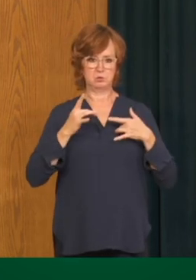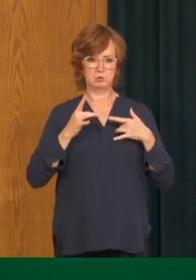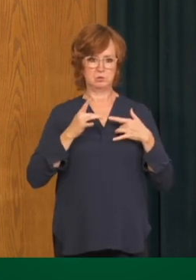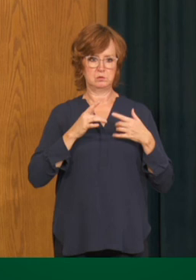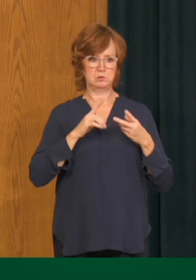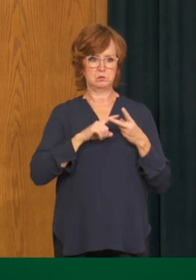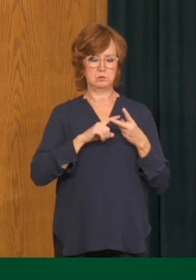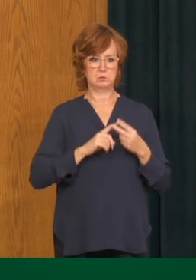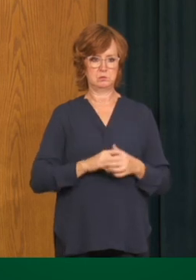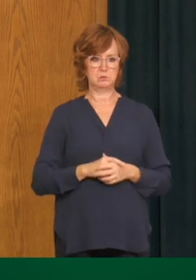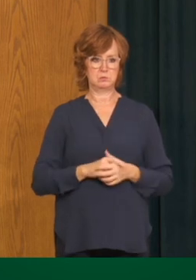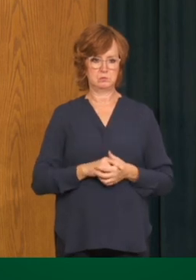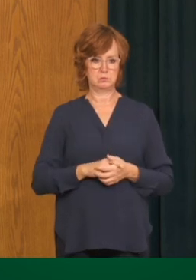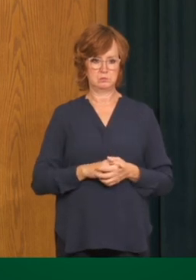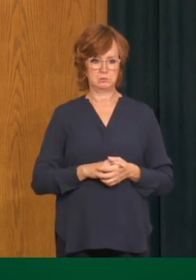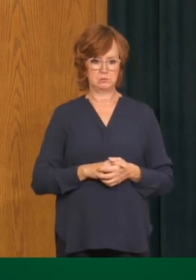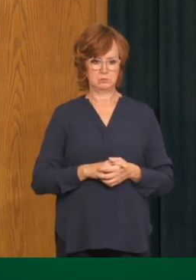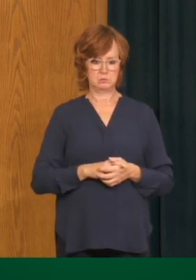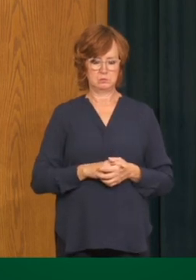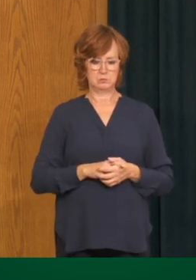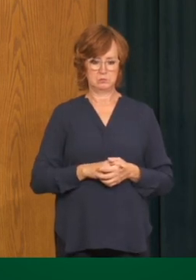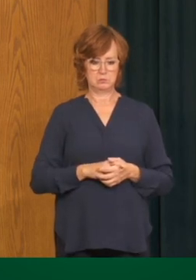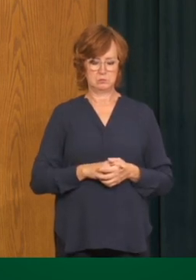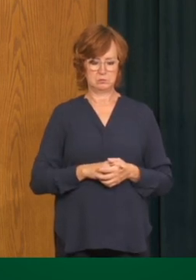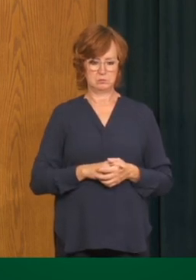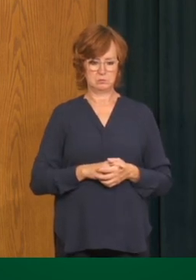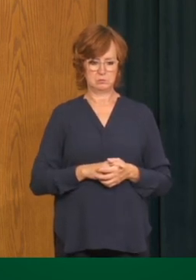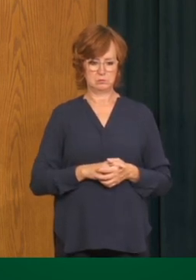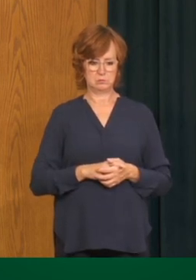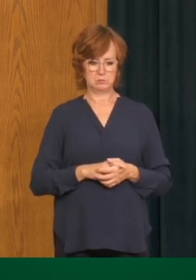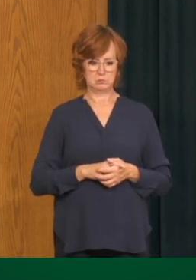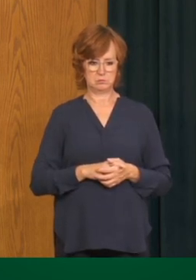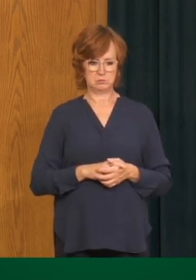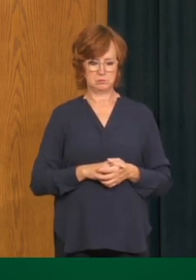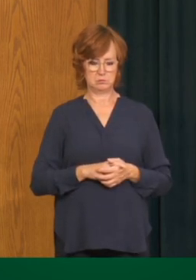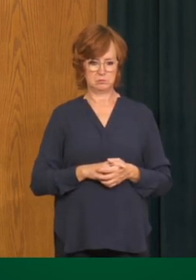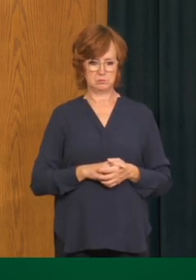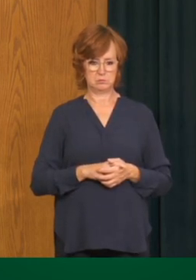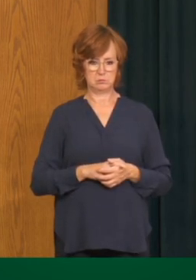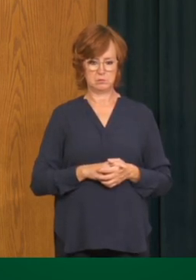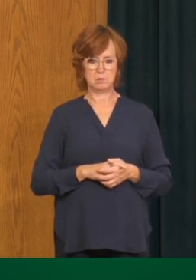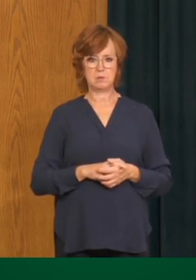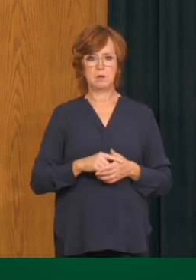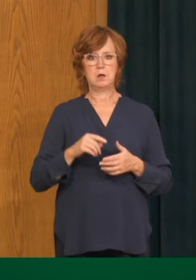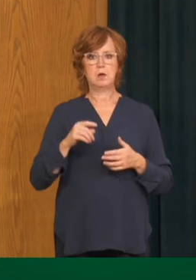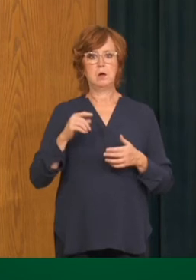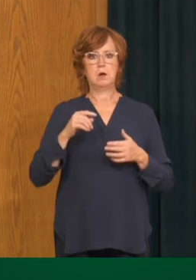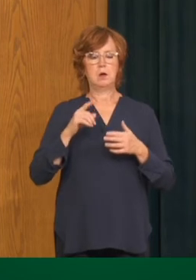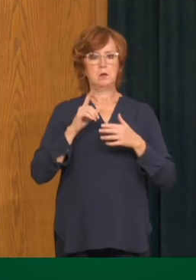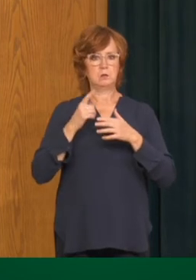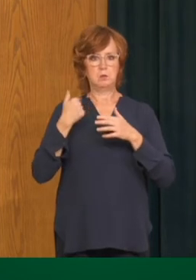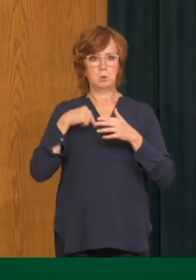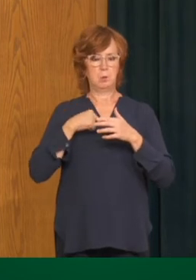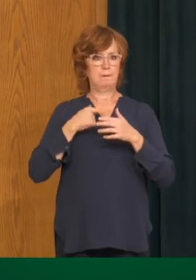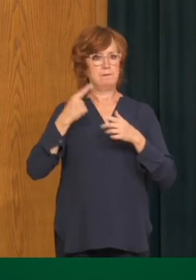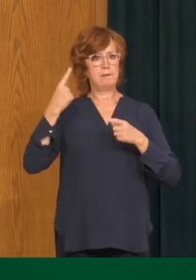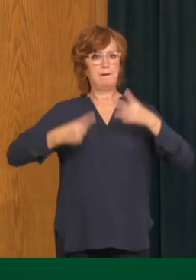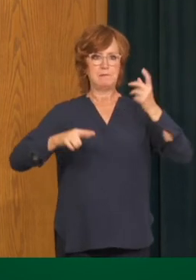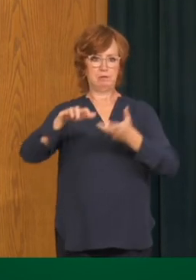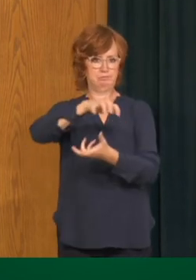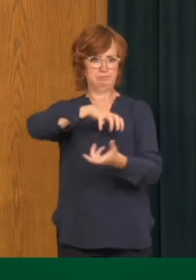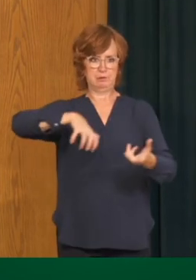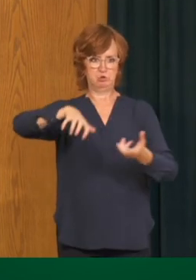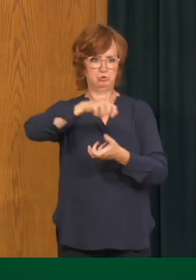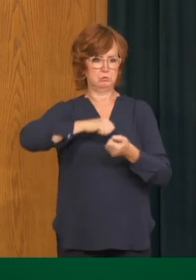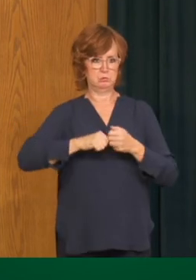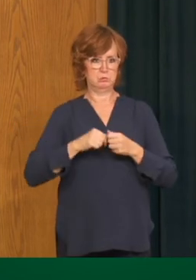were already underway prior to this school plan being announced a couple of weeks ago? Well, all of them have a mix of who